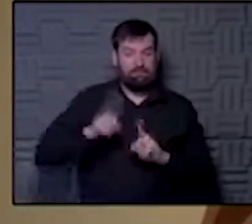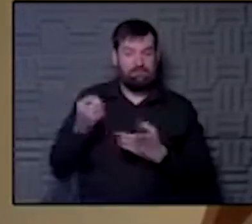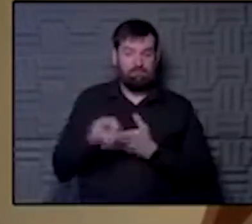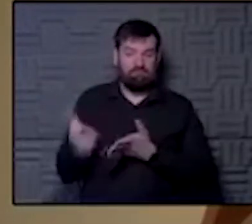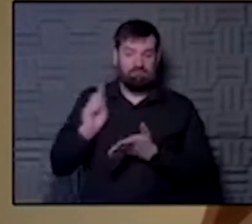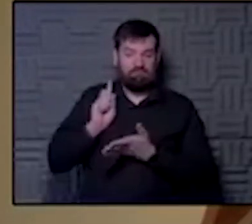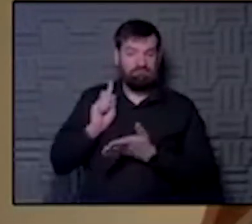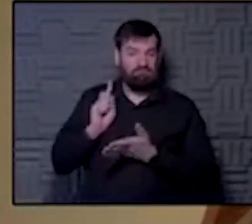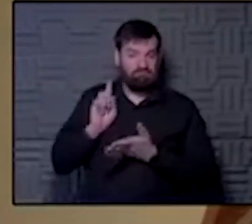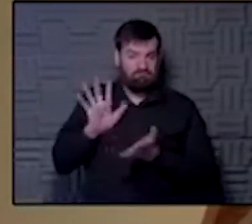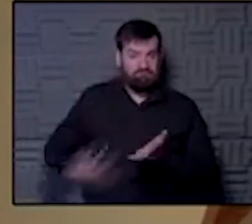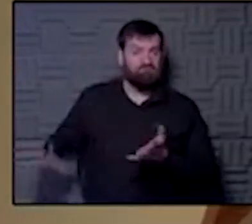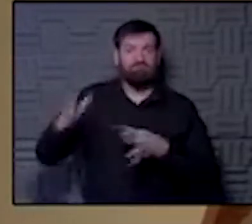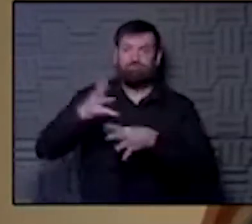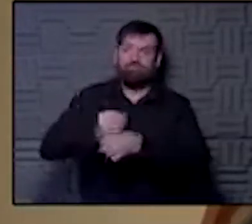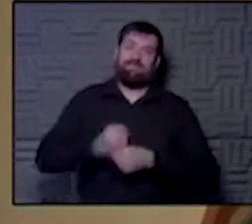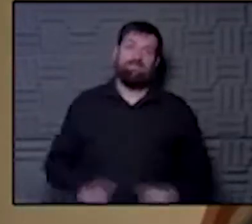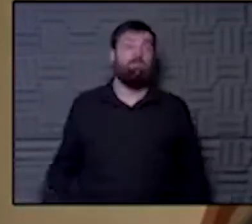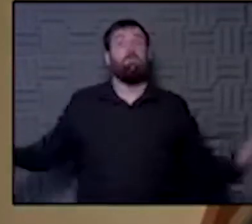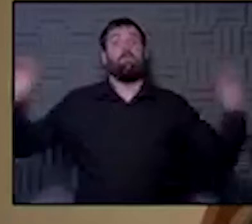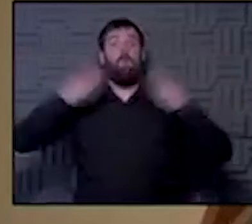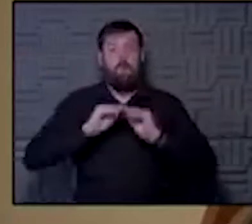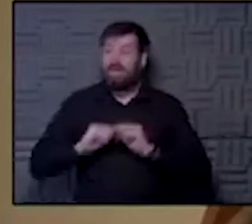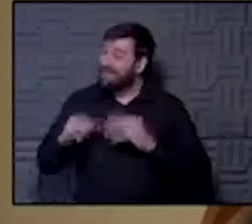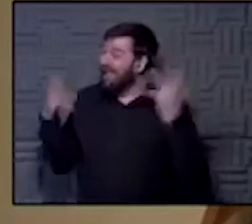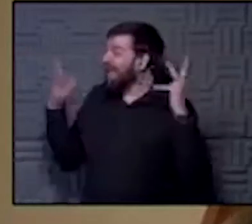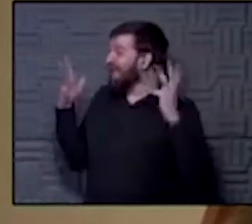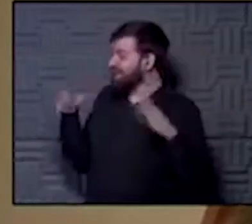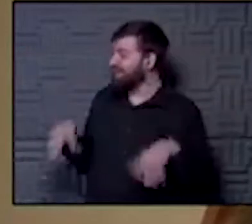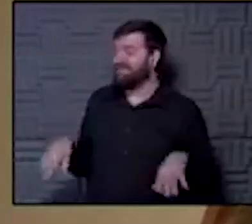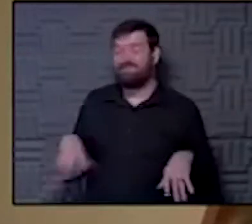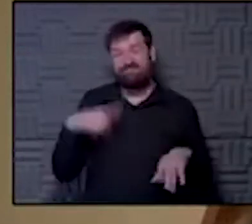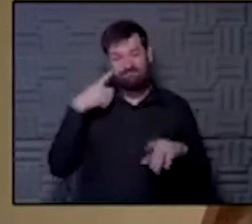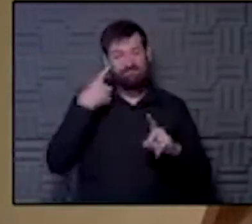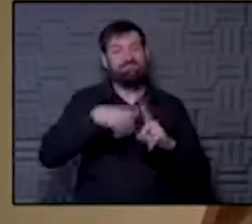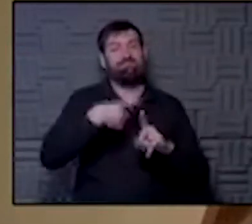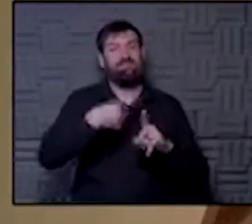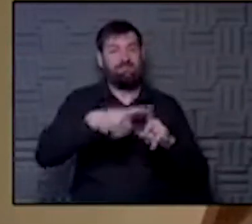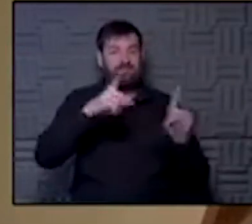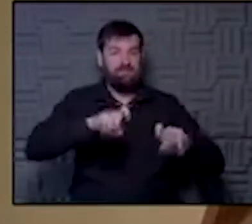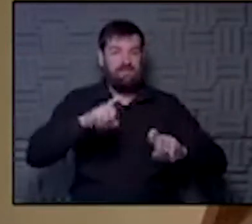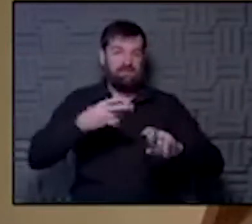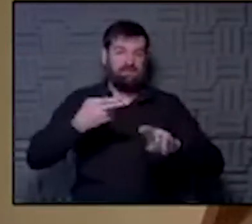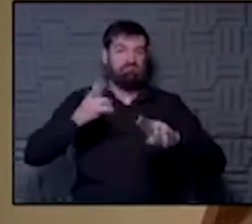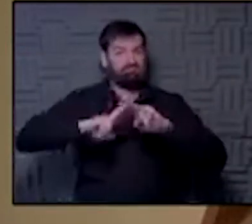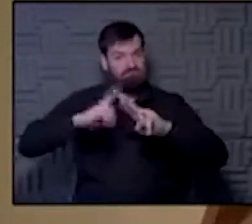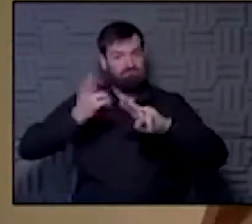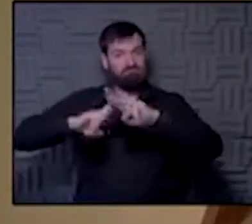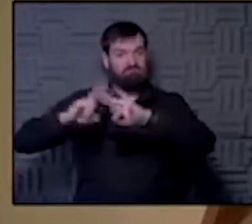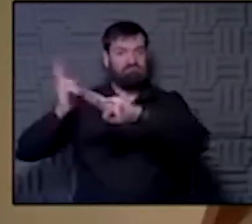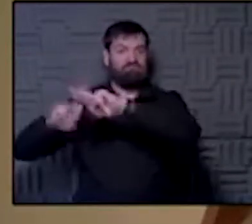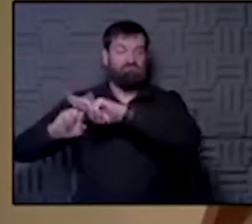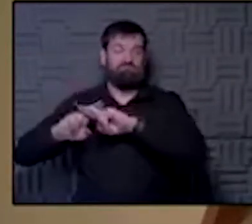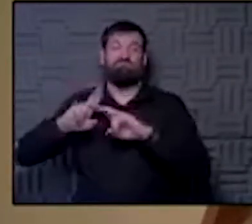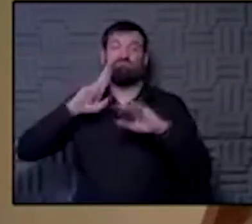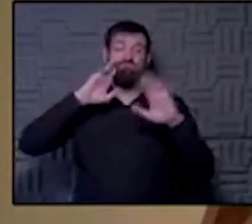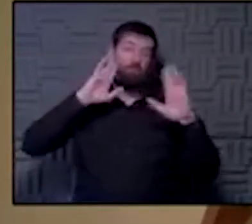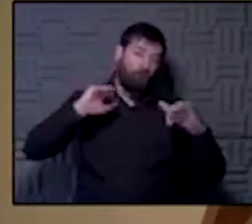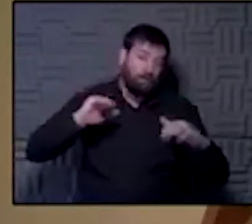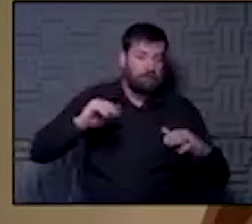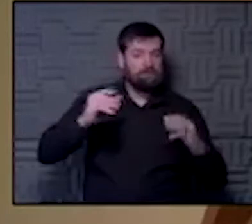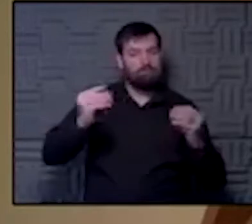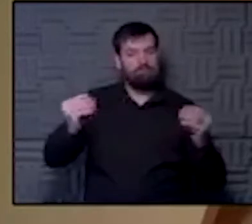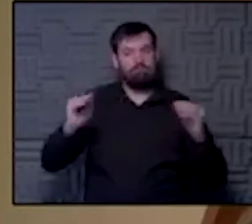we have received a lot more vials. So as the positive tests are increasing, we're hoping that we can start to get more of these patients in